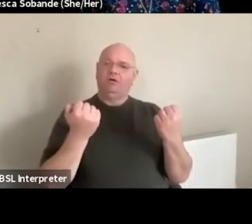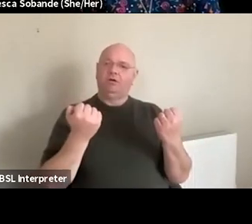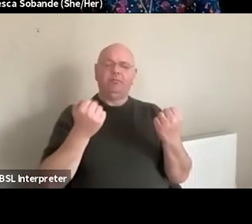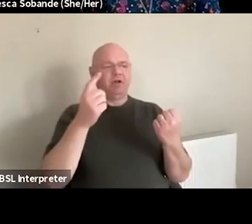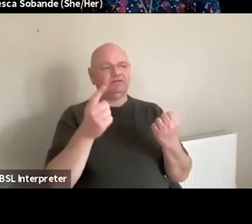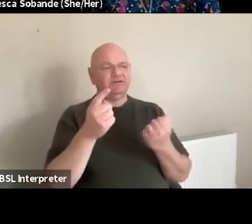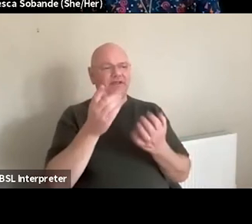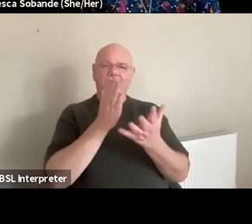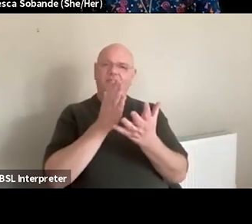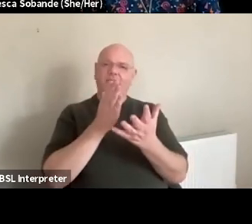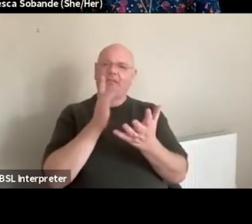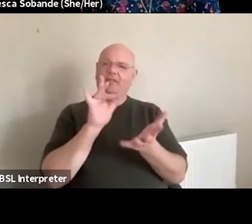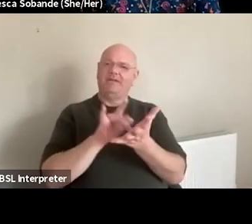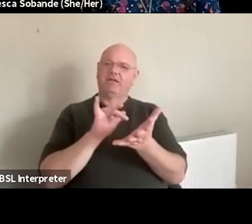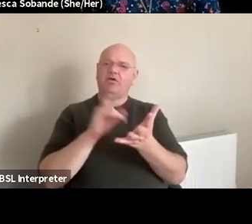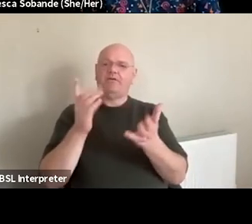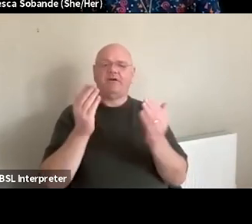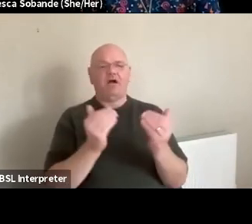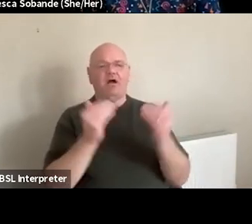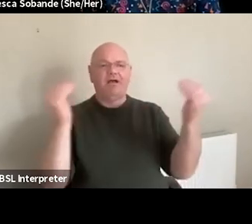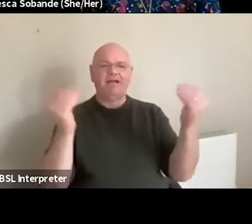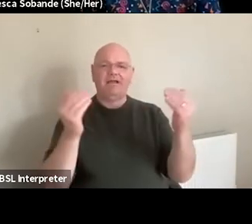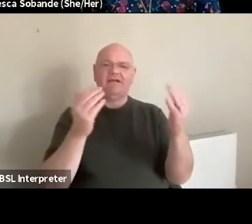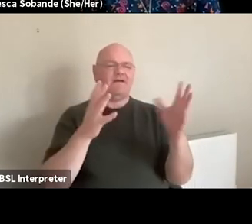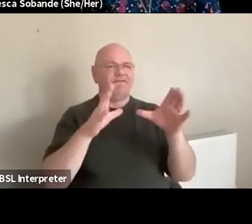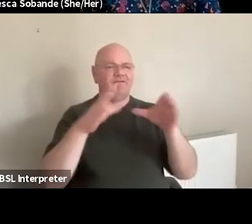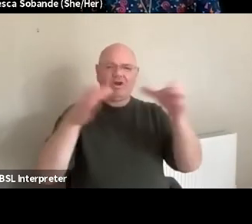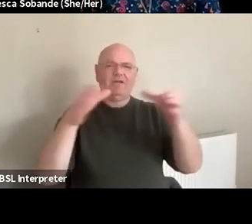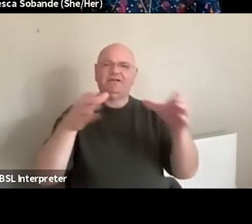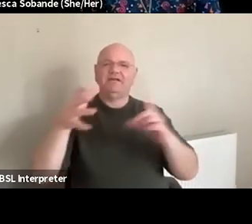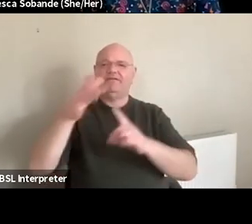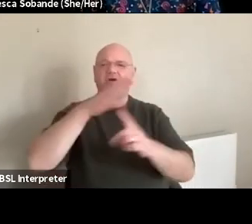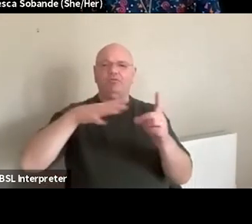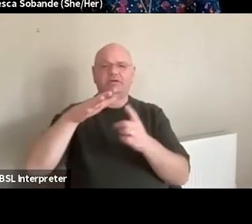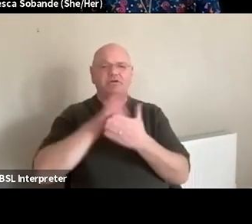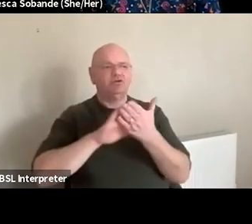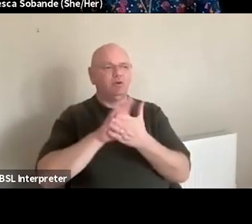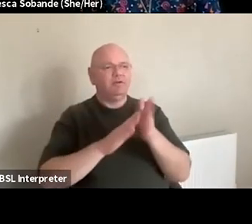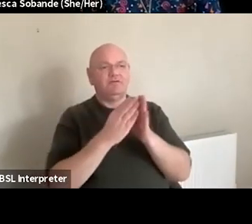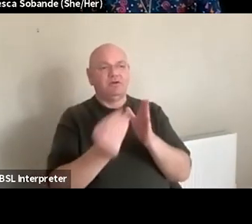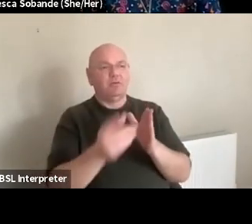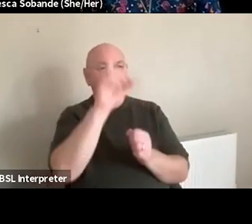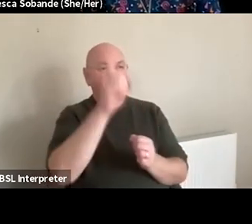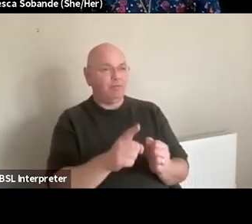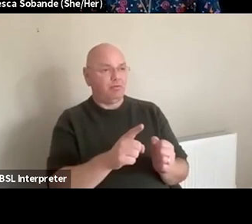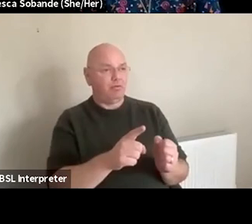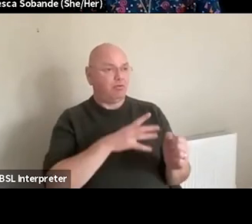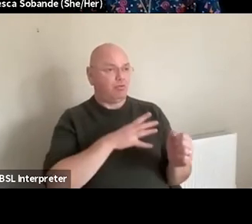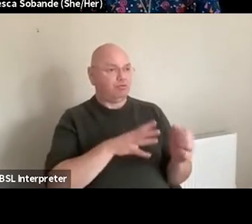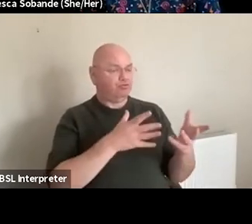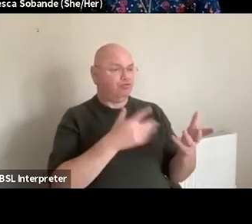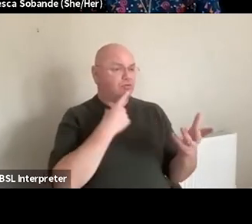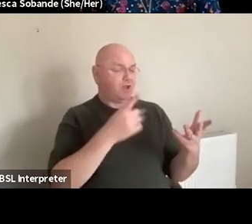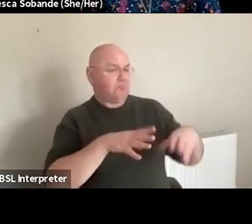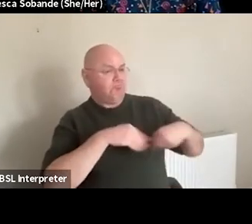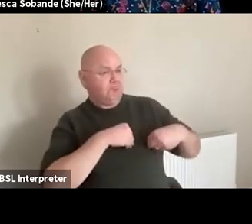divided and ideologically fragmented environment? So that is people's willingness perhaps to be vaccinated versus COVID mandates. And